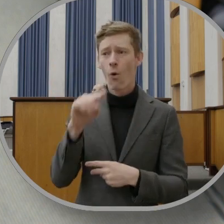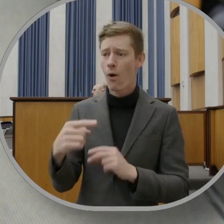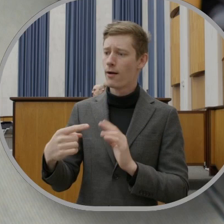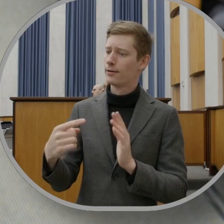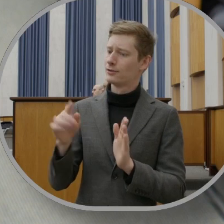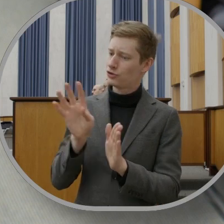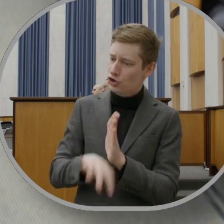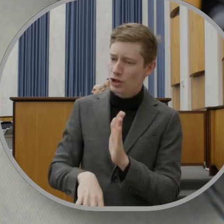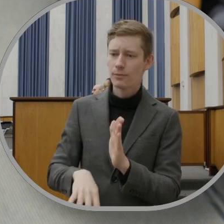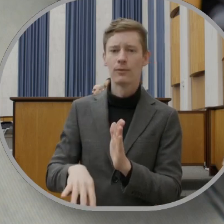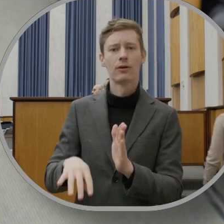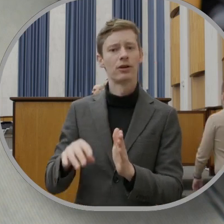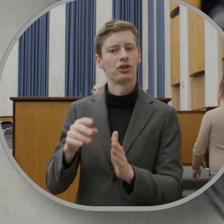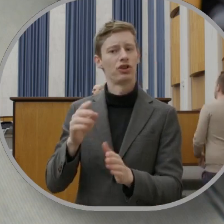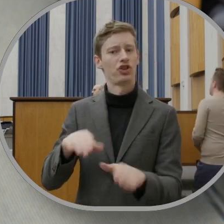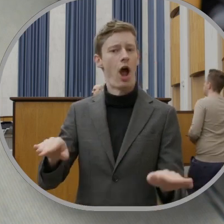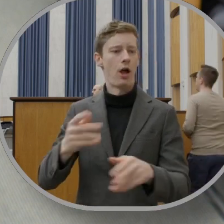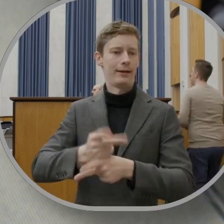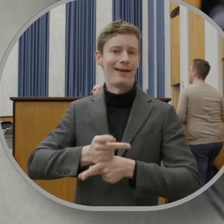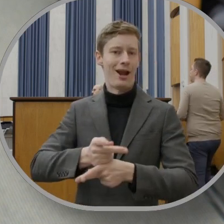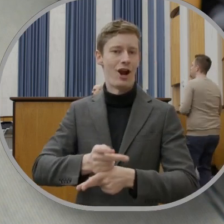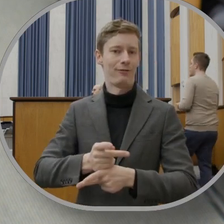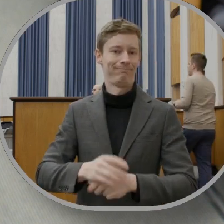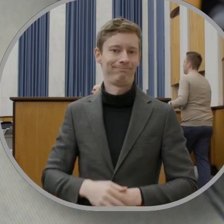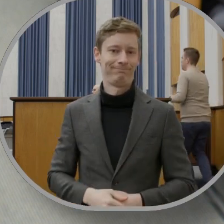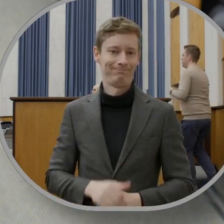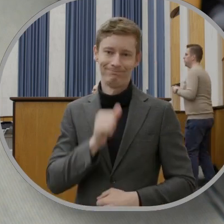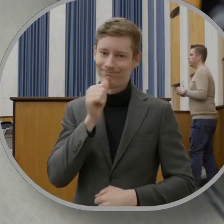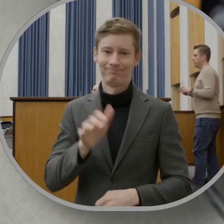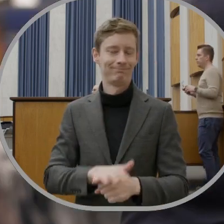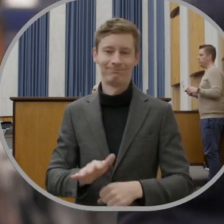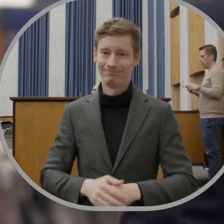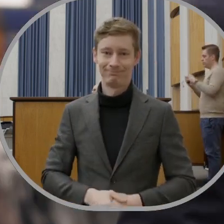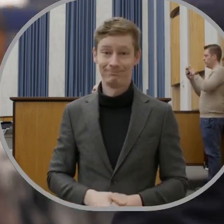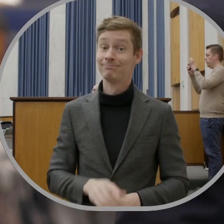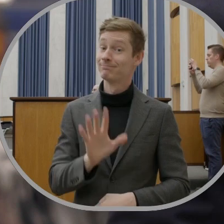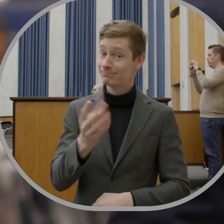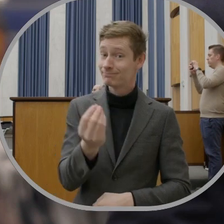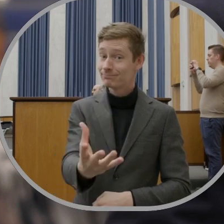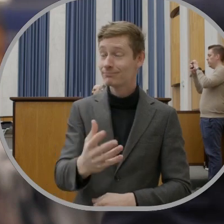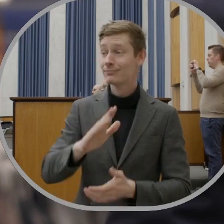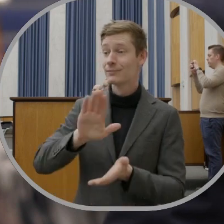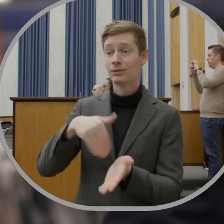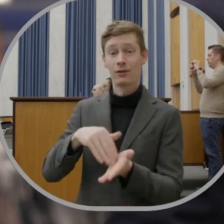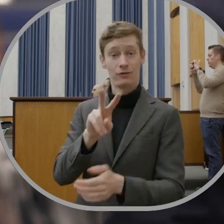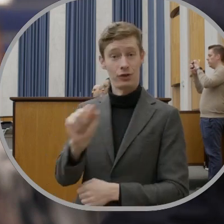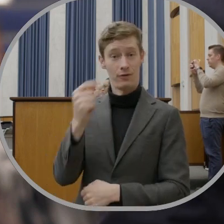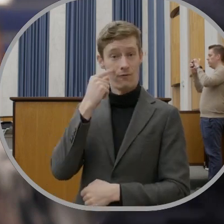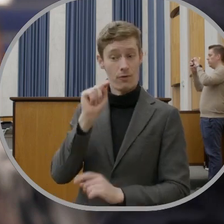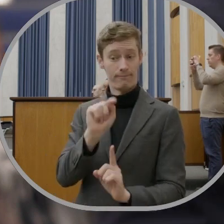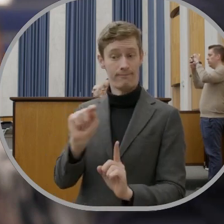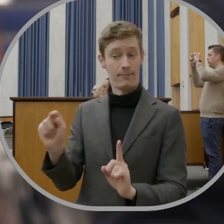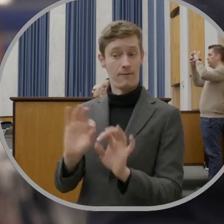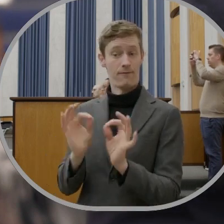preschool that meets the needs of Richmond's working families. In fact, in Central Virginia, for families with